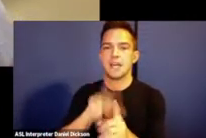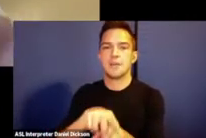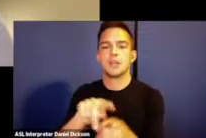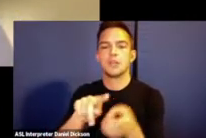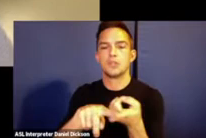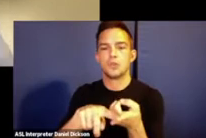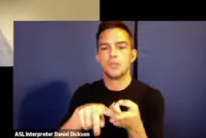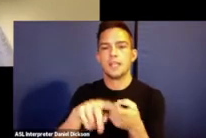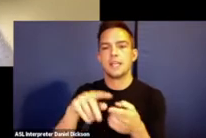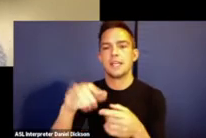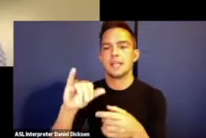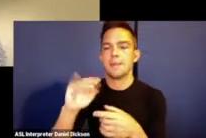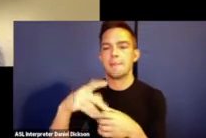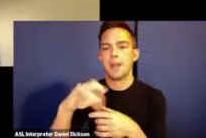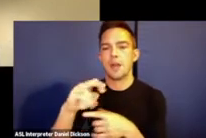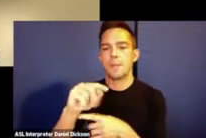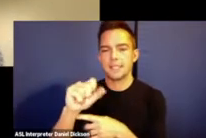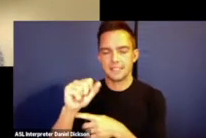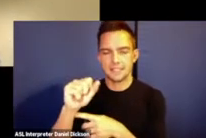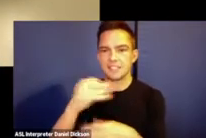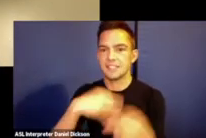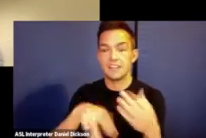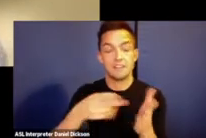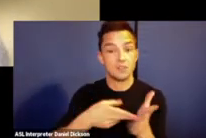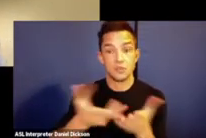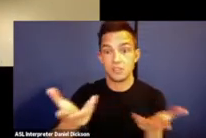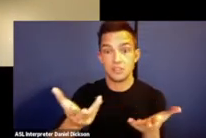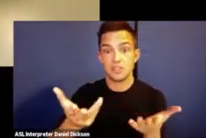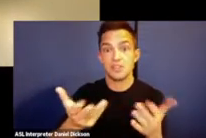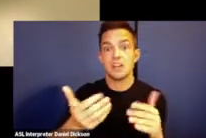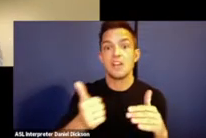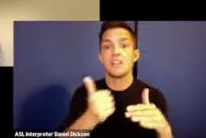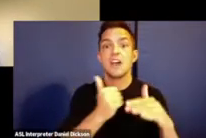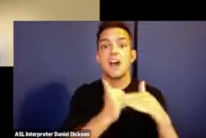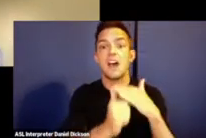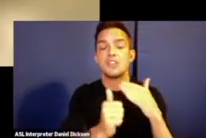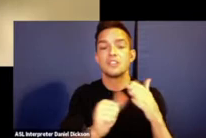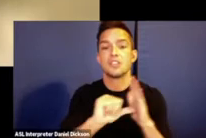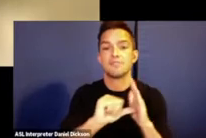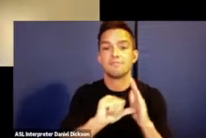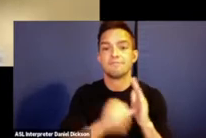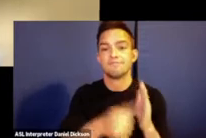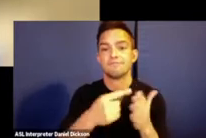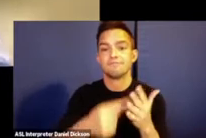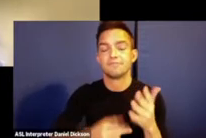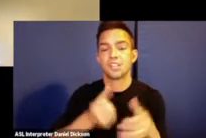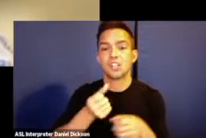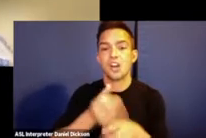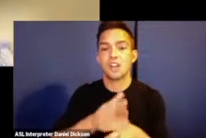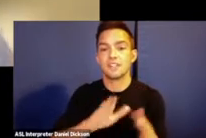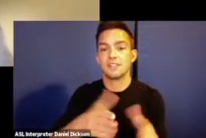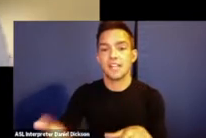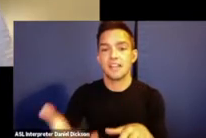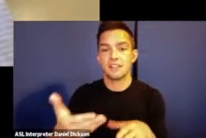and disability rather than the truth, which is many of the underlying factors of the causes of death or ill